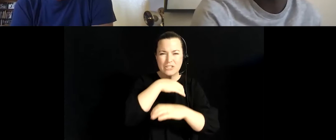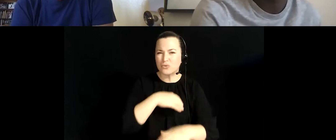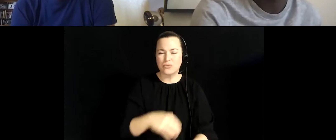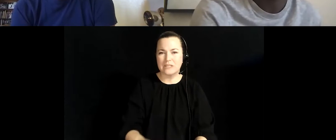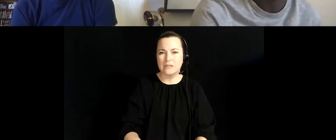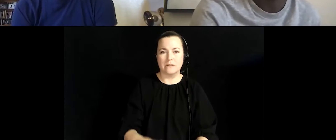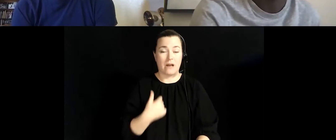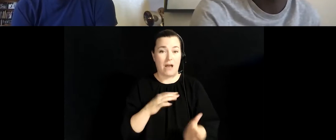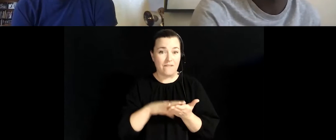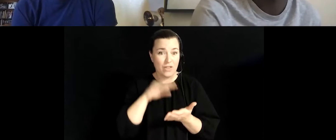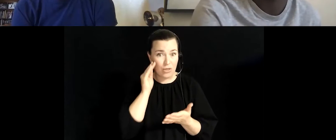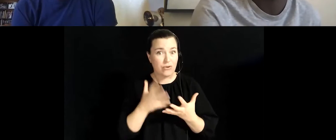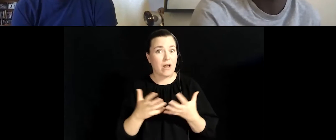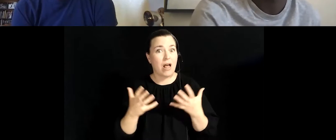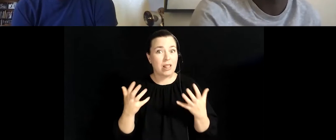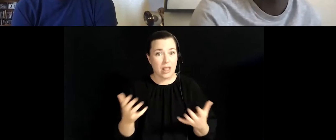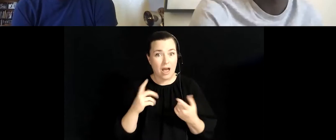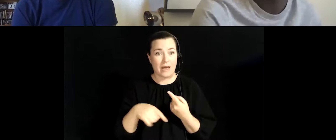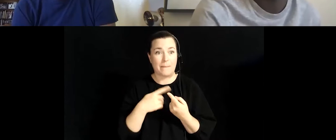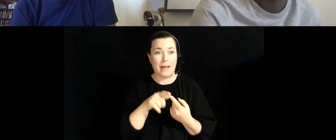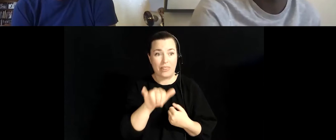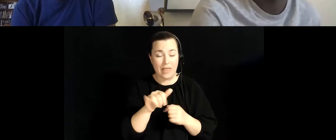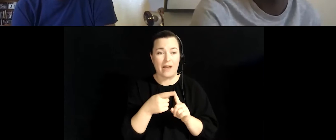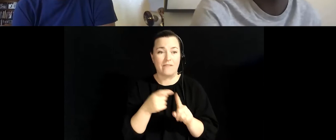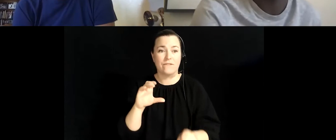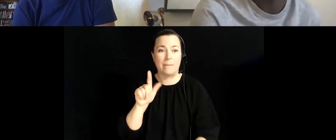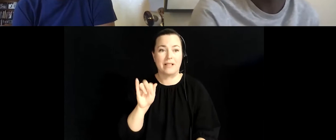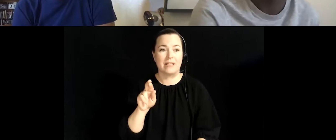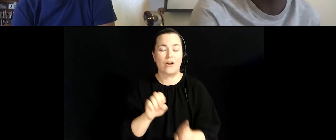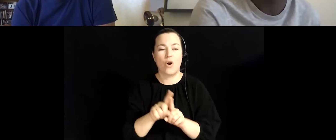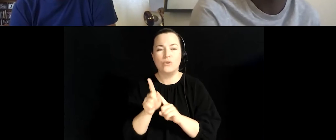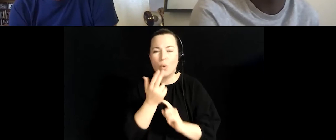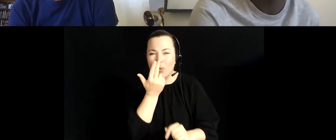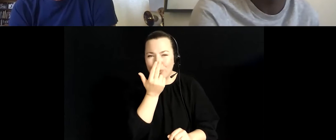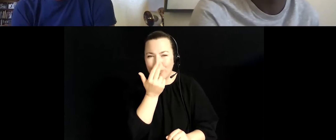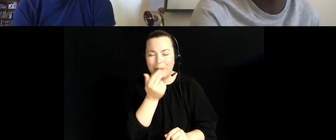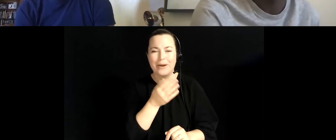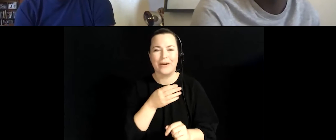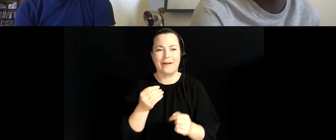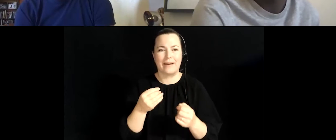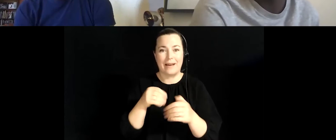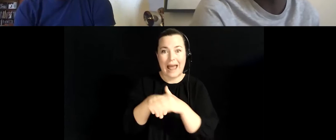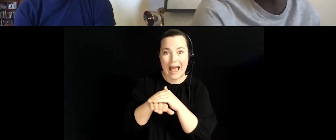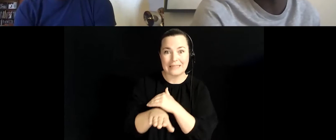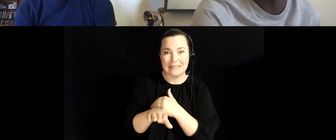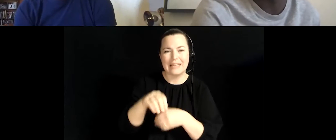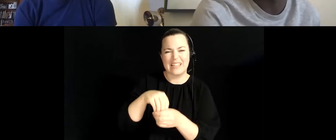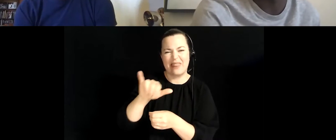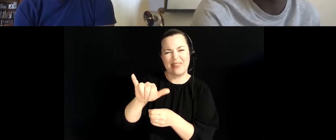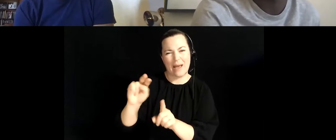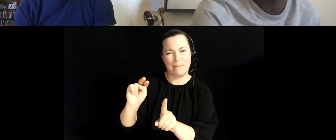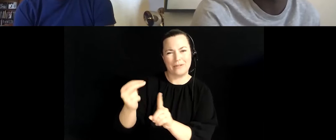lot about that from Claire, and humor and access in that sense of access. So oh